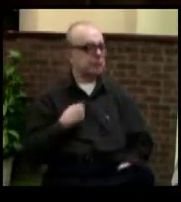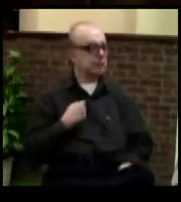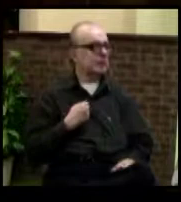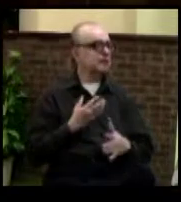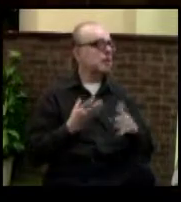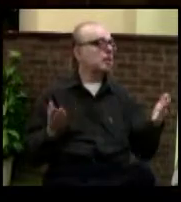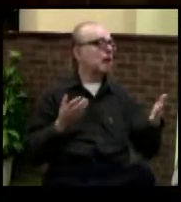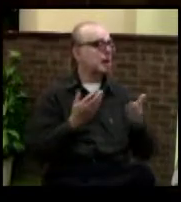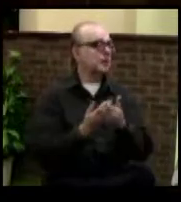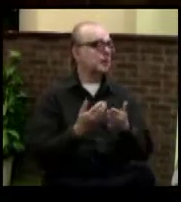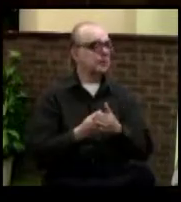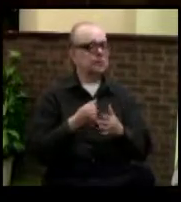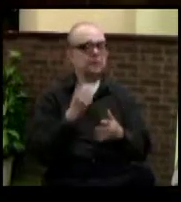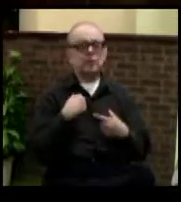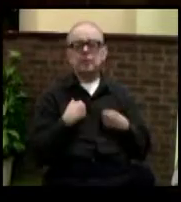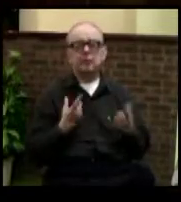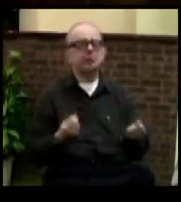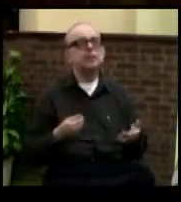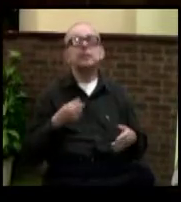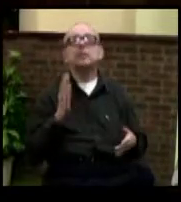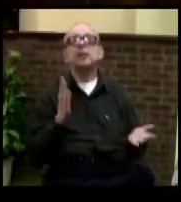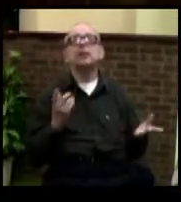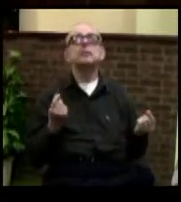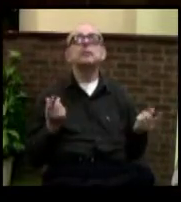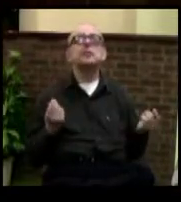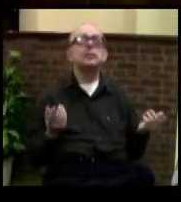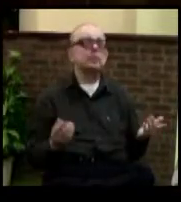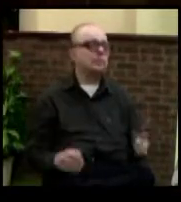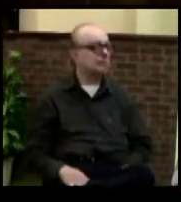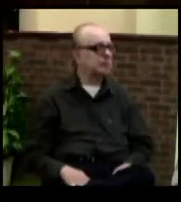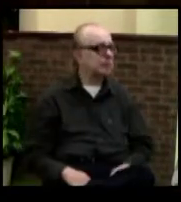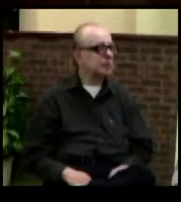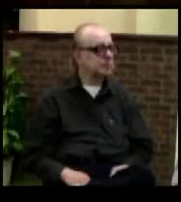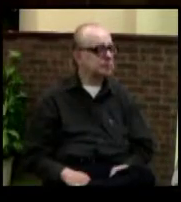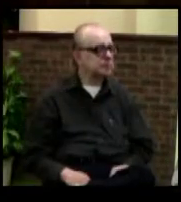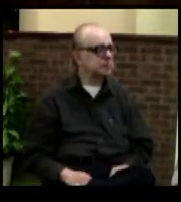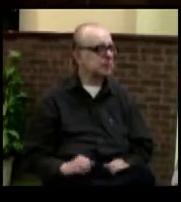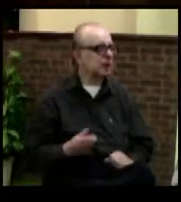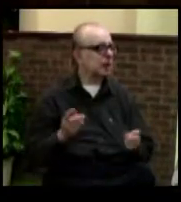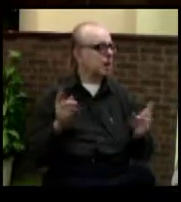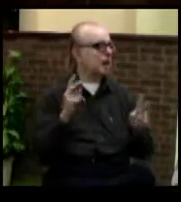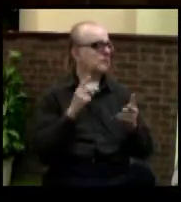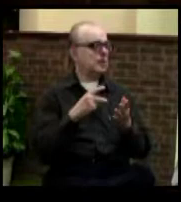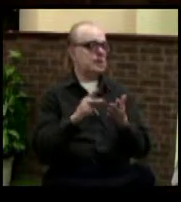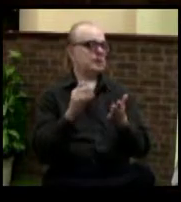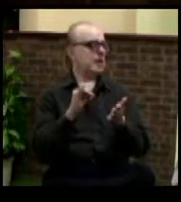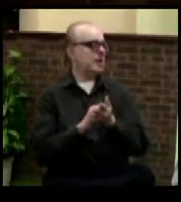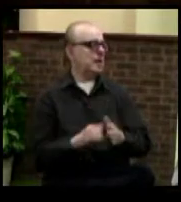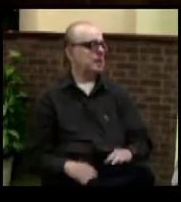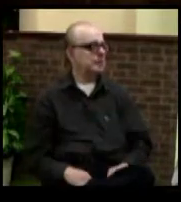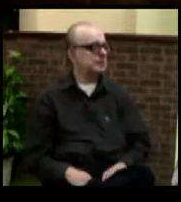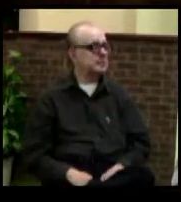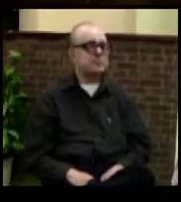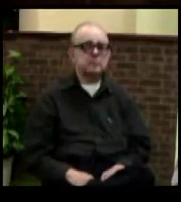me, it's a lot. God, what am I going to do? How am I going to handle